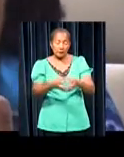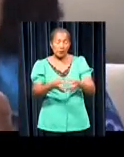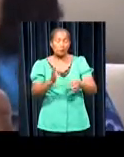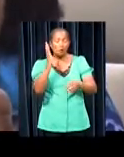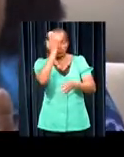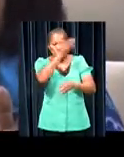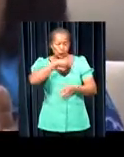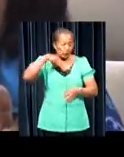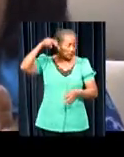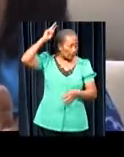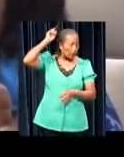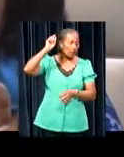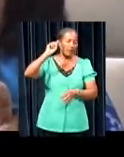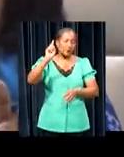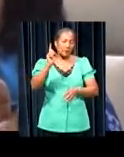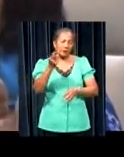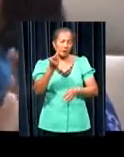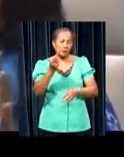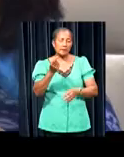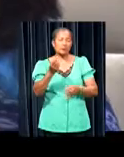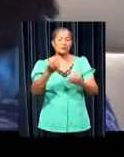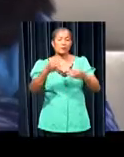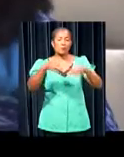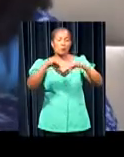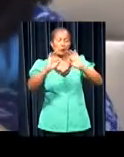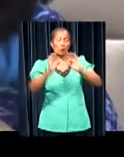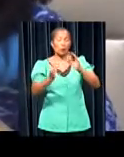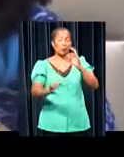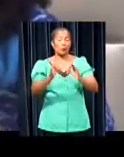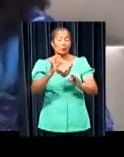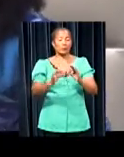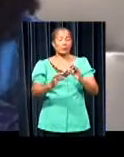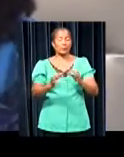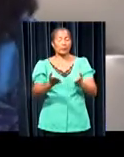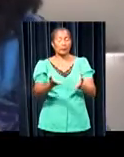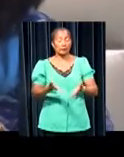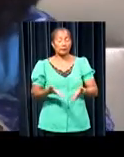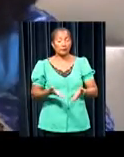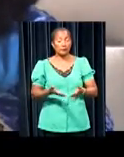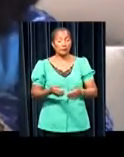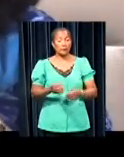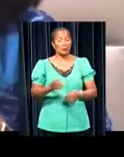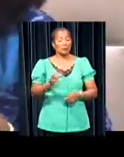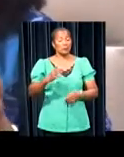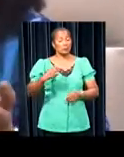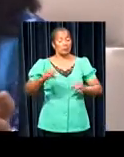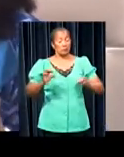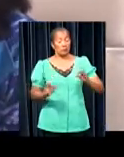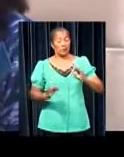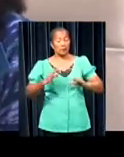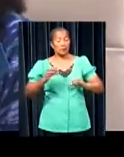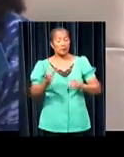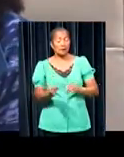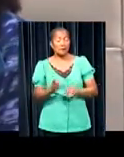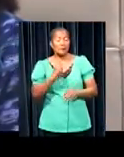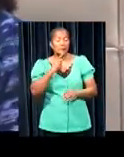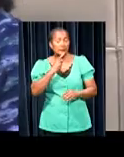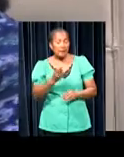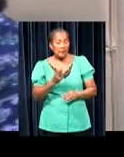that Suriname will score better in the next assessment. Silos said that